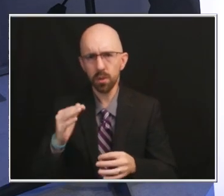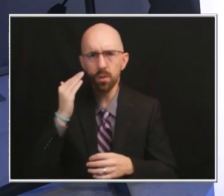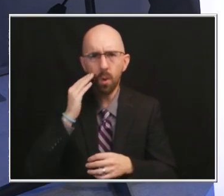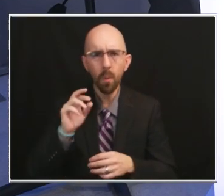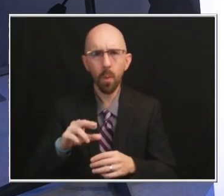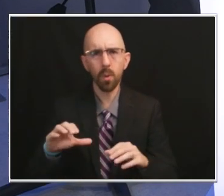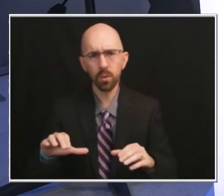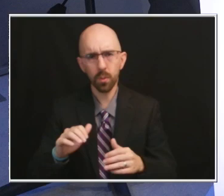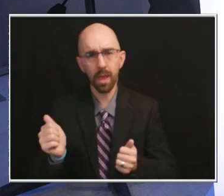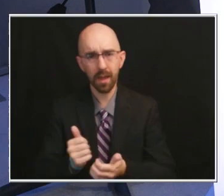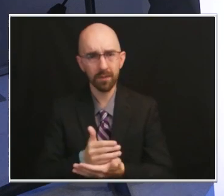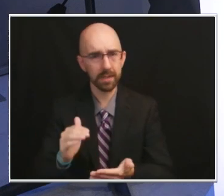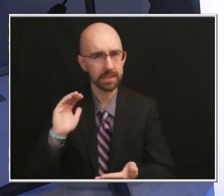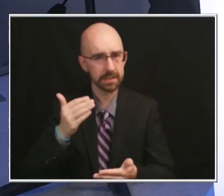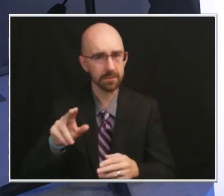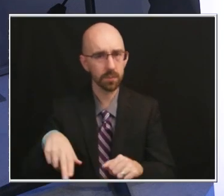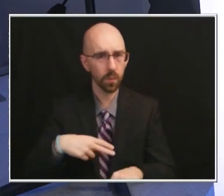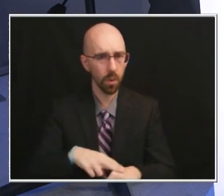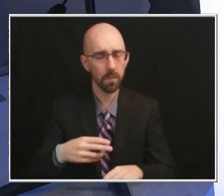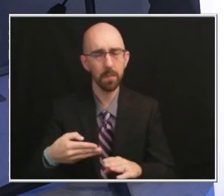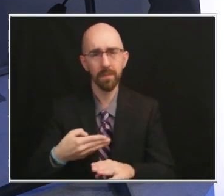seems normal before you have issues down there?